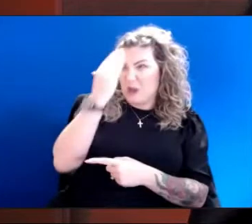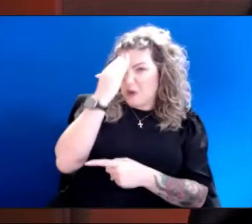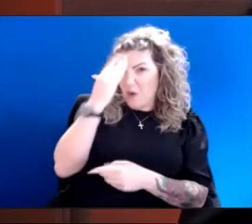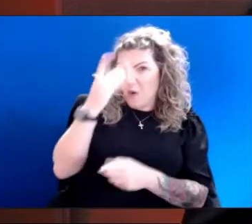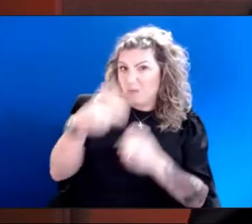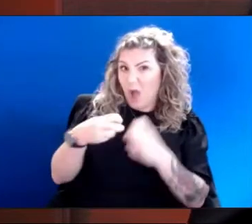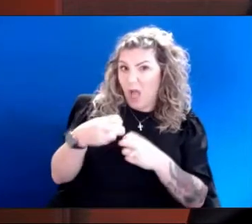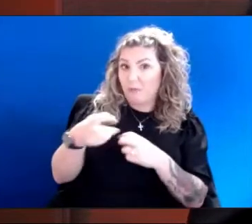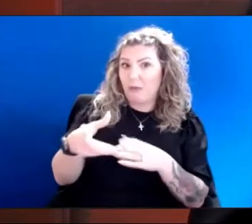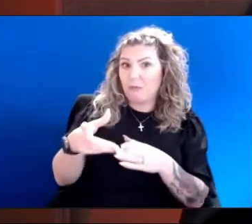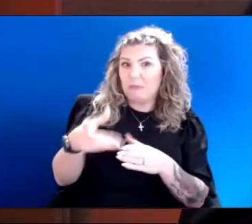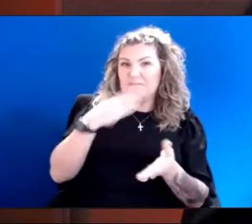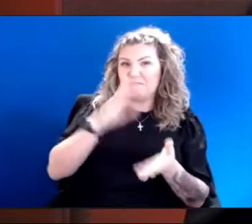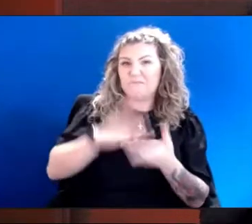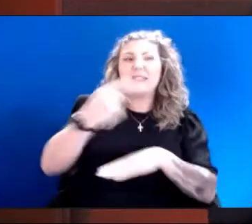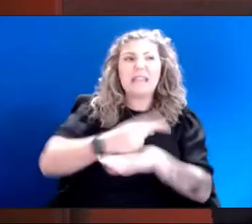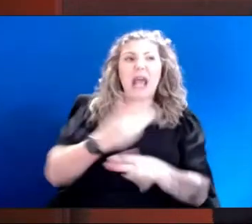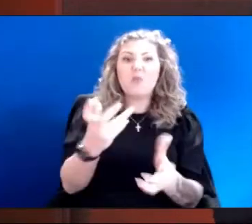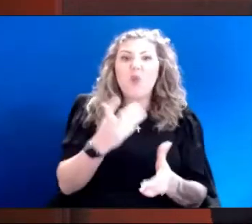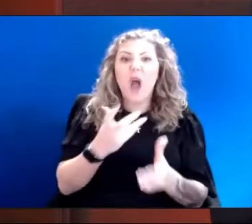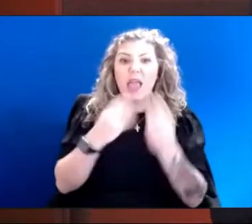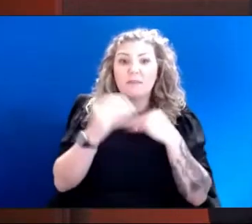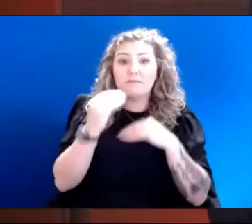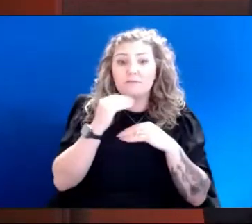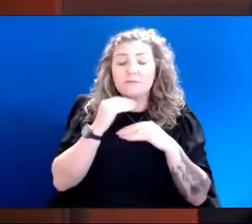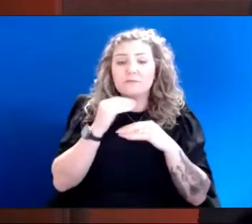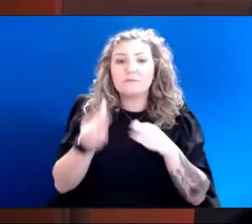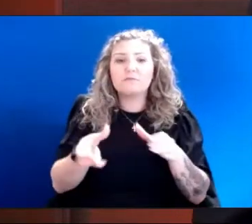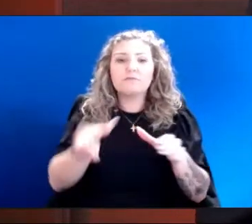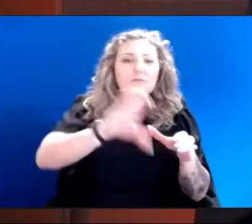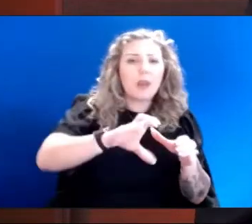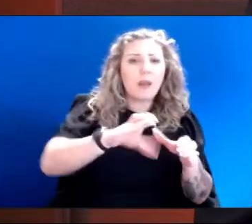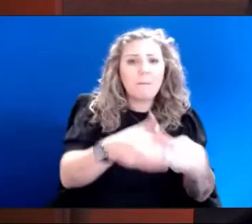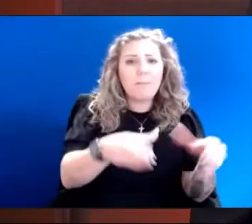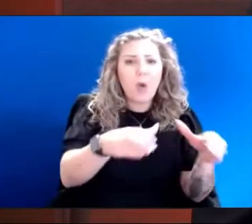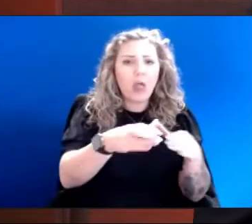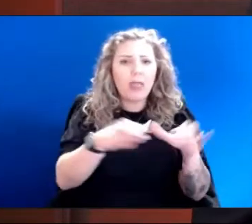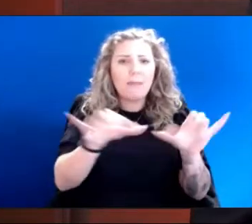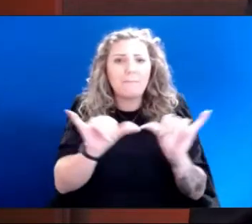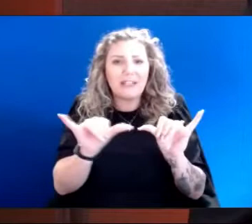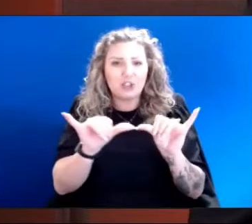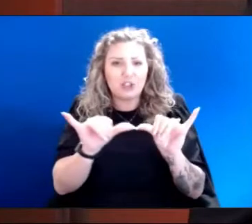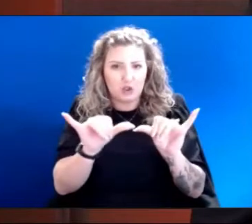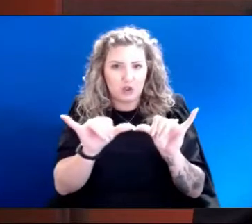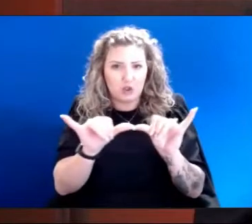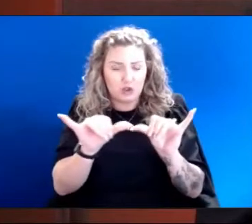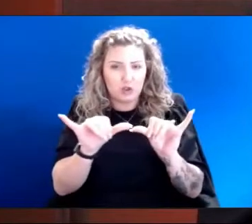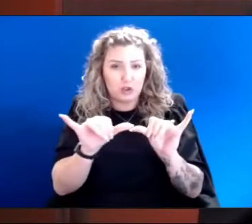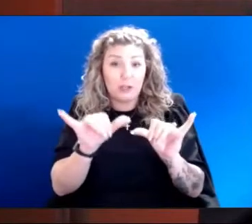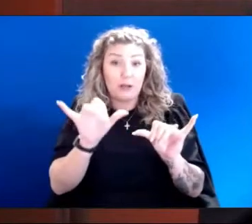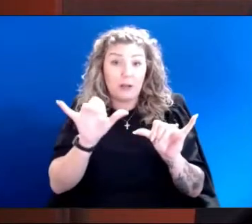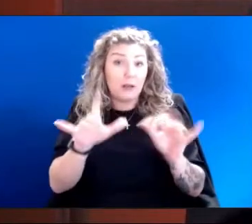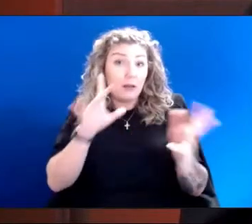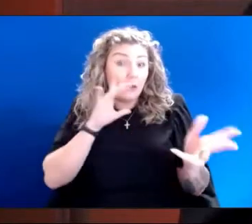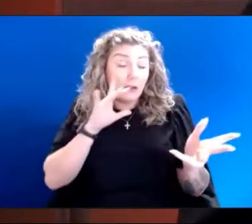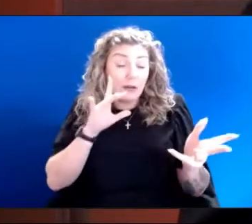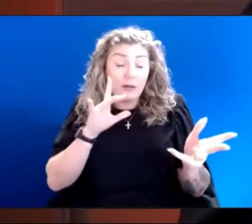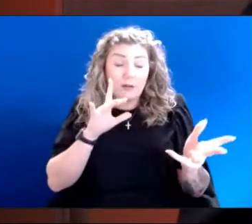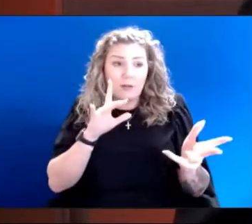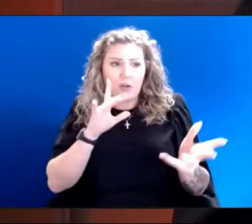kind of day I've had, and I want to have some, put some in a little bowl, like measure the portion. And I think that the trick is to actually look and